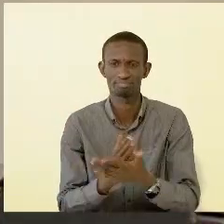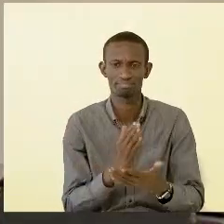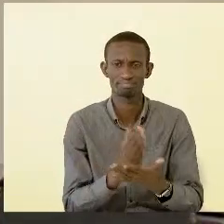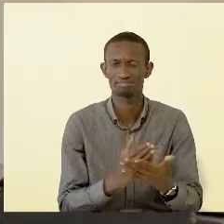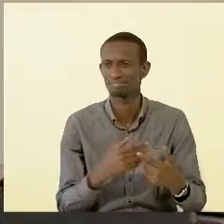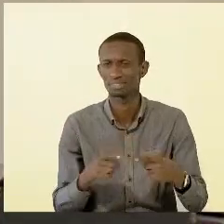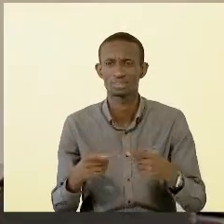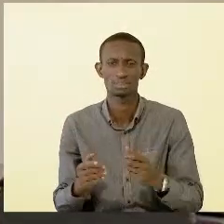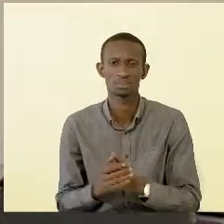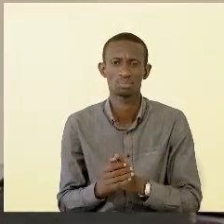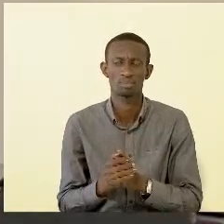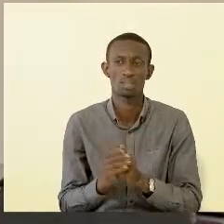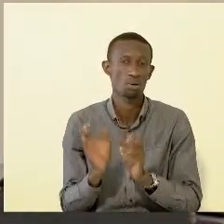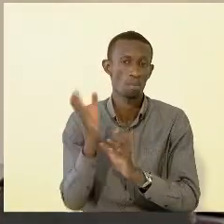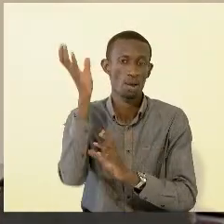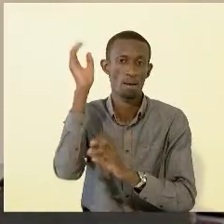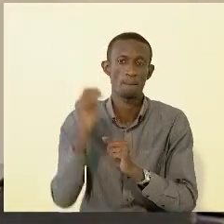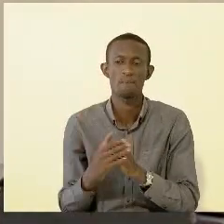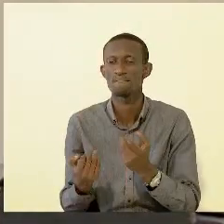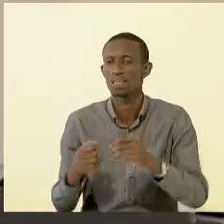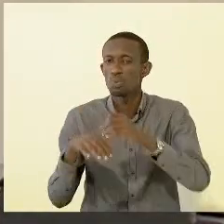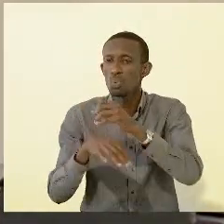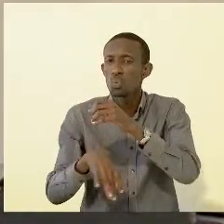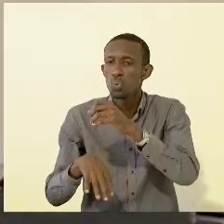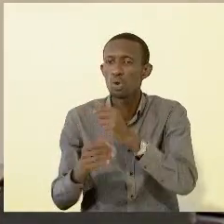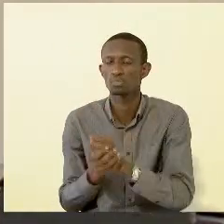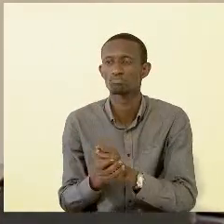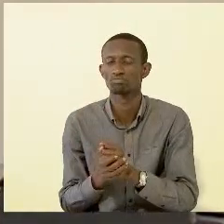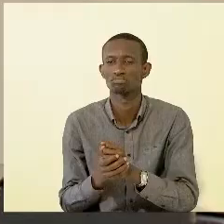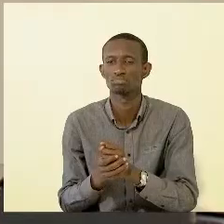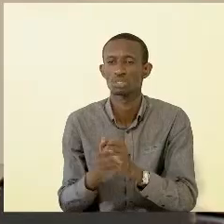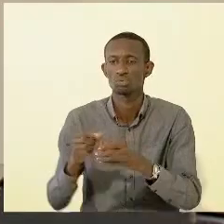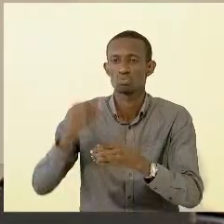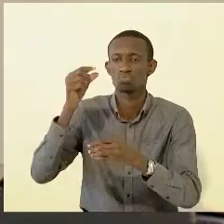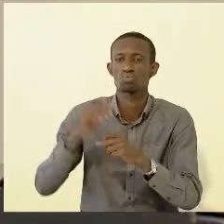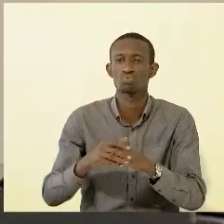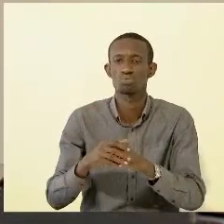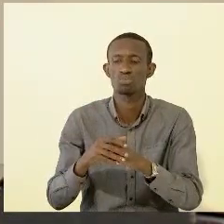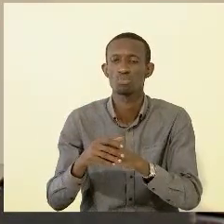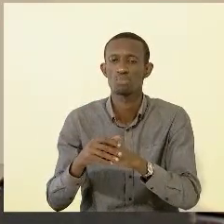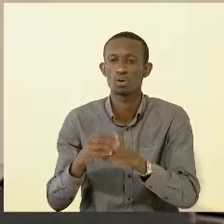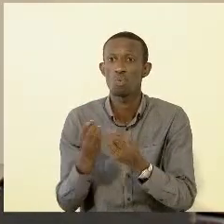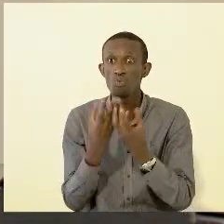have stem, flowers, and leaves. What is the function of roots?